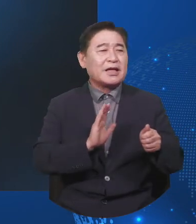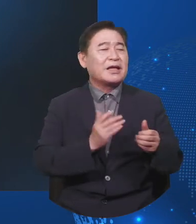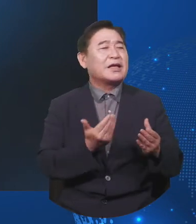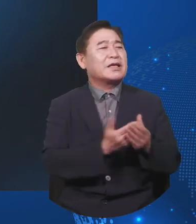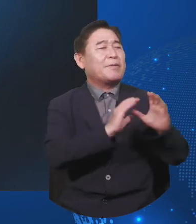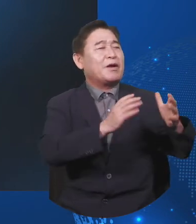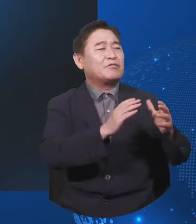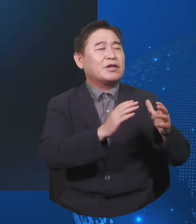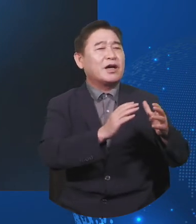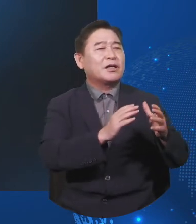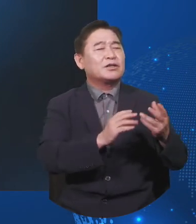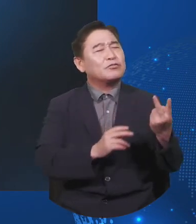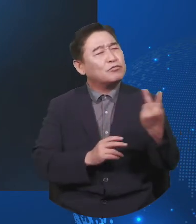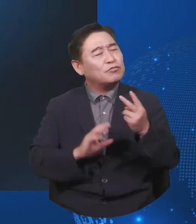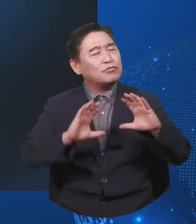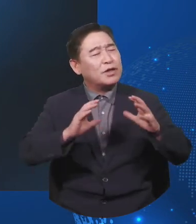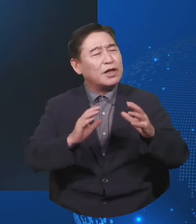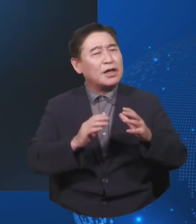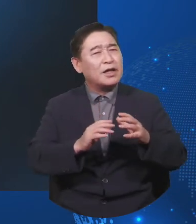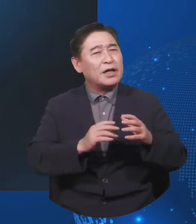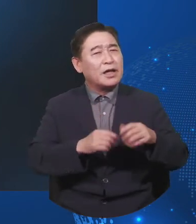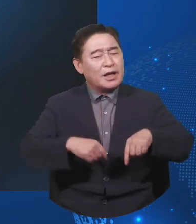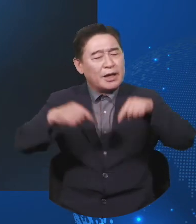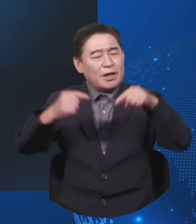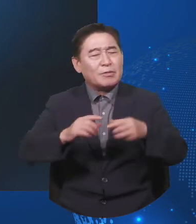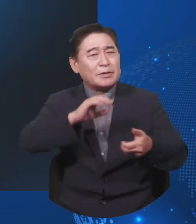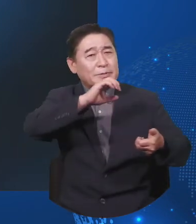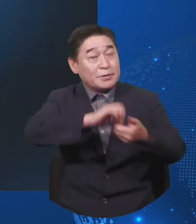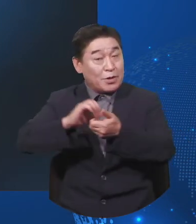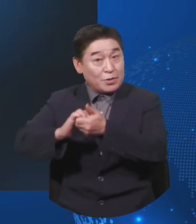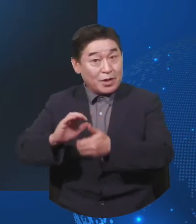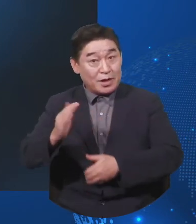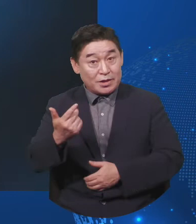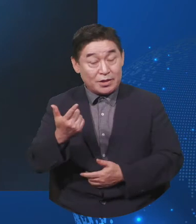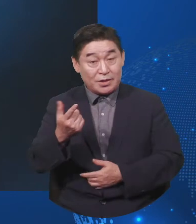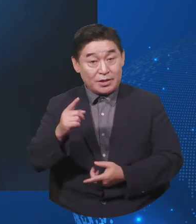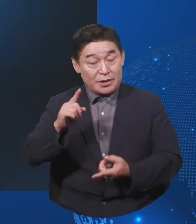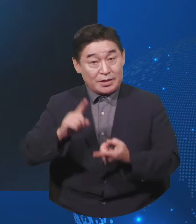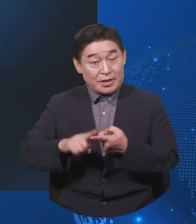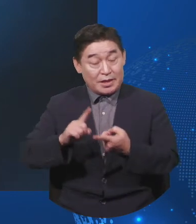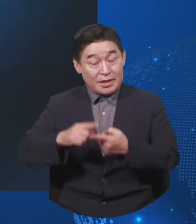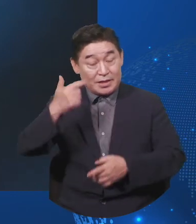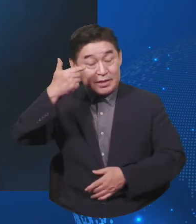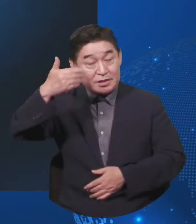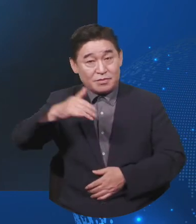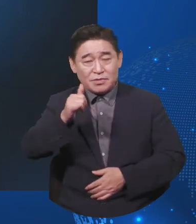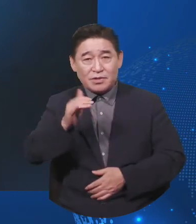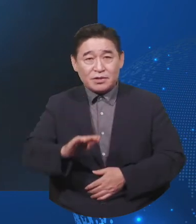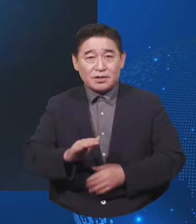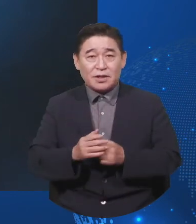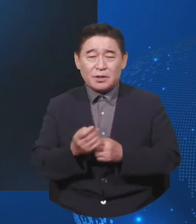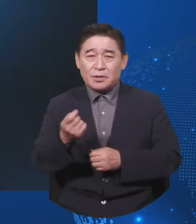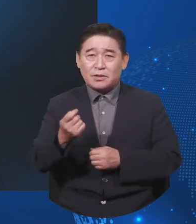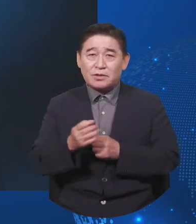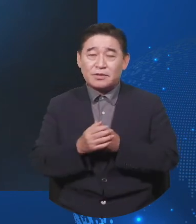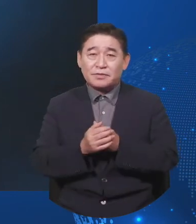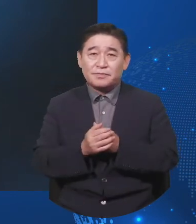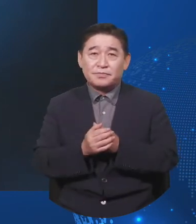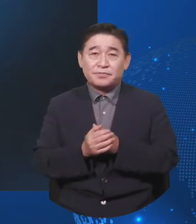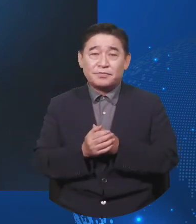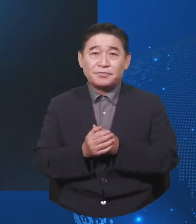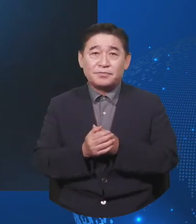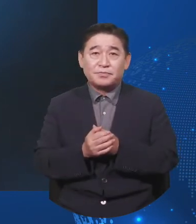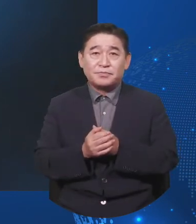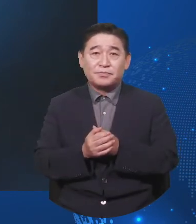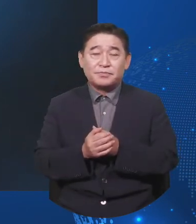or I guess in a current organic way. So my answer is that I